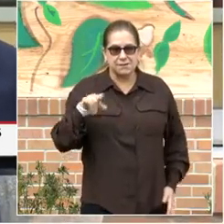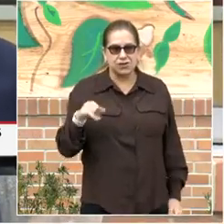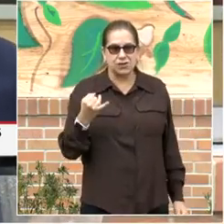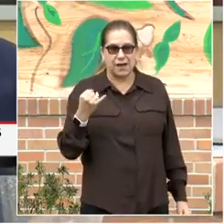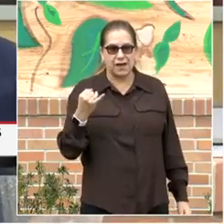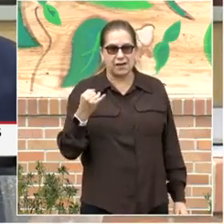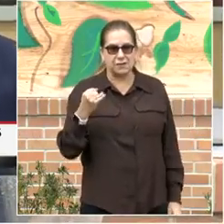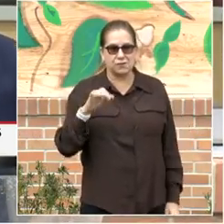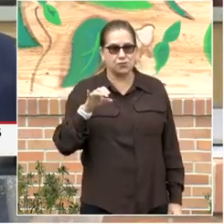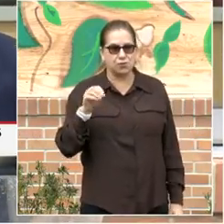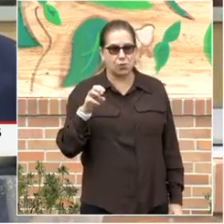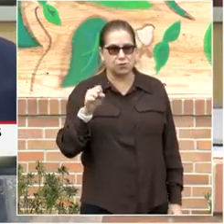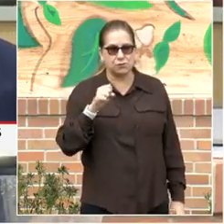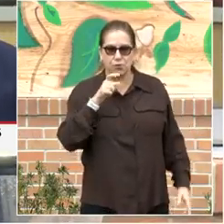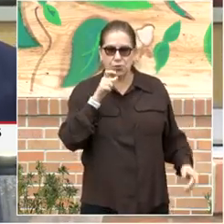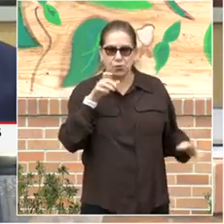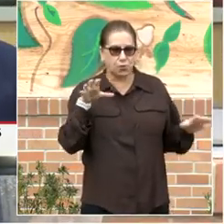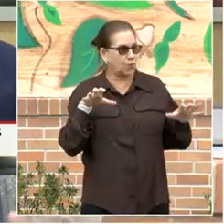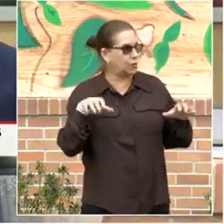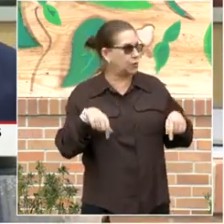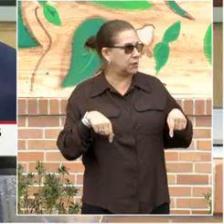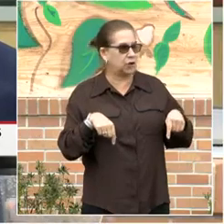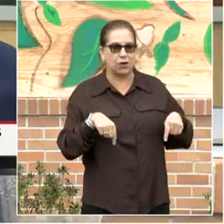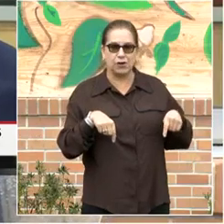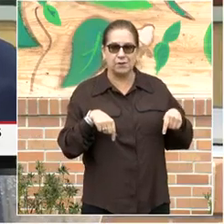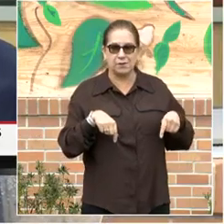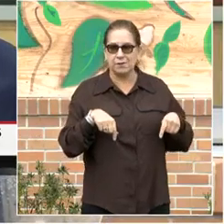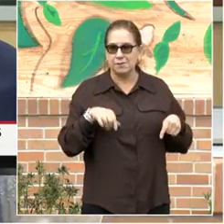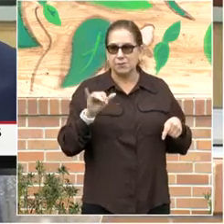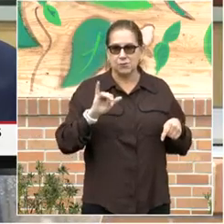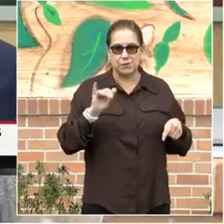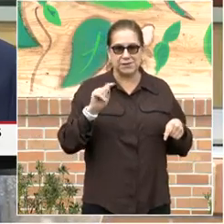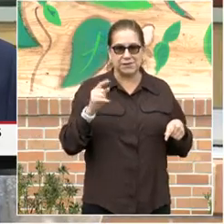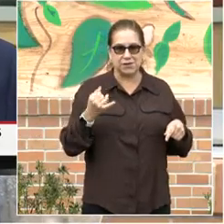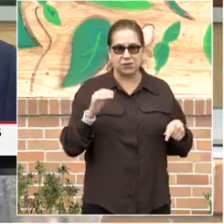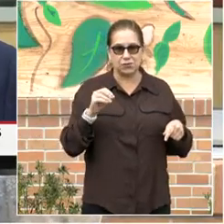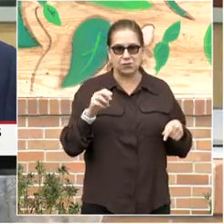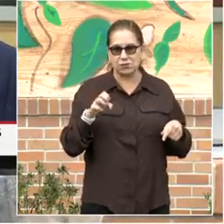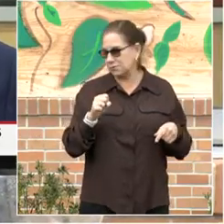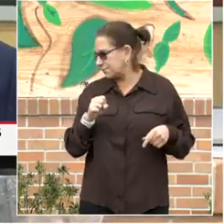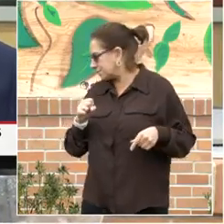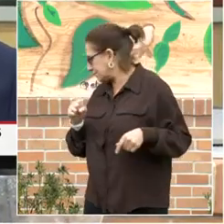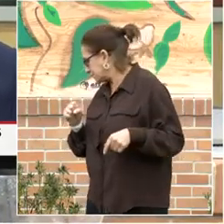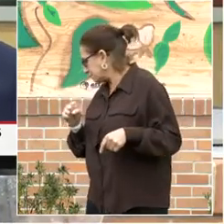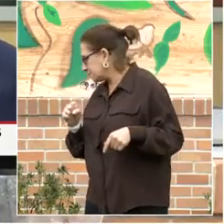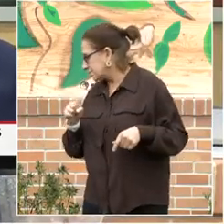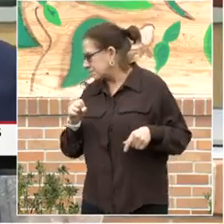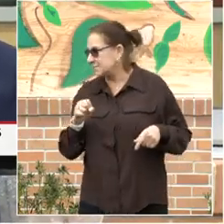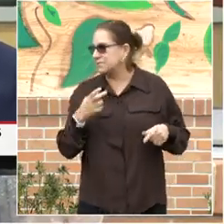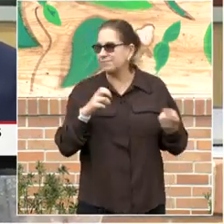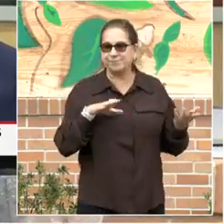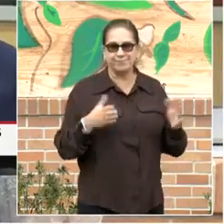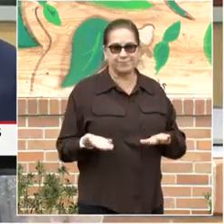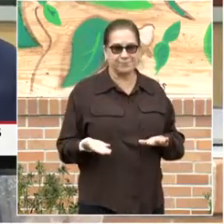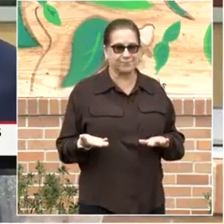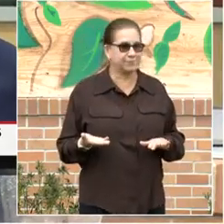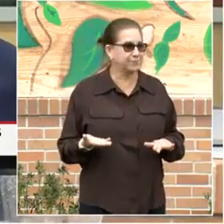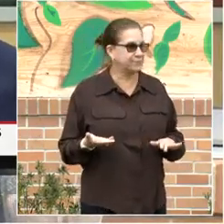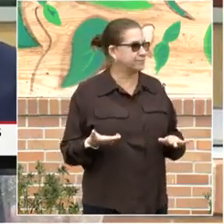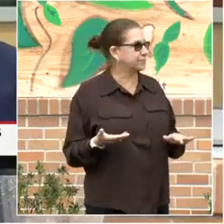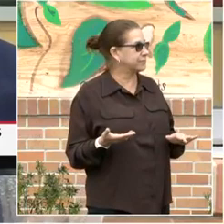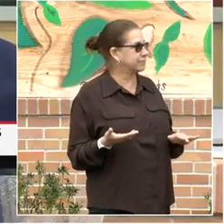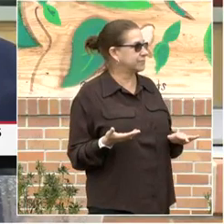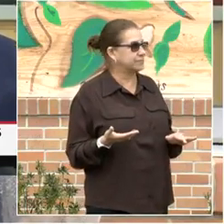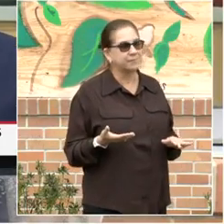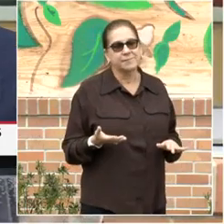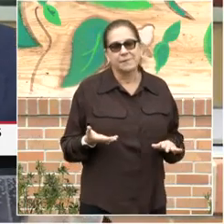labored for this party. Give her a round of applause in her absence. She passed along, but she worked hard and fought for this to come to fruition. Also, James